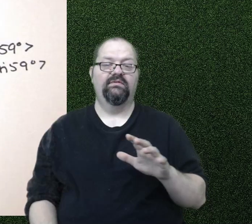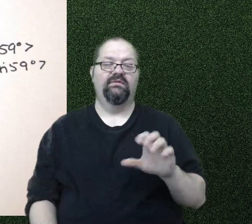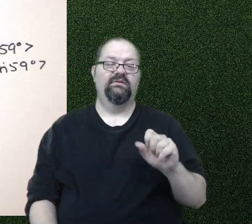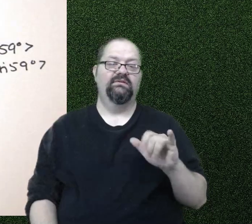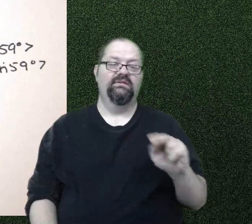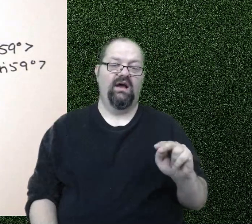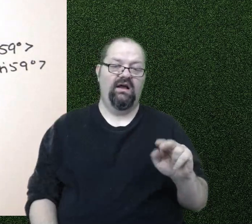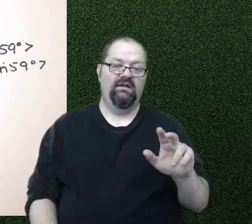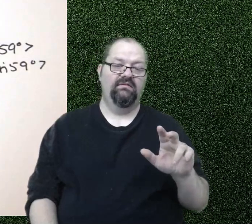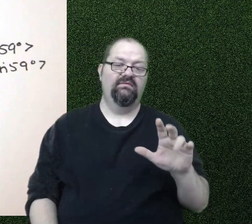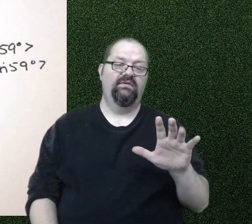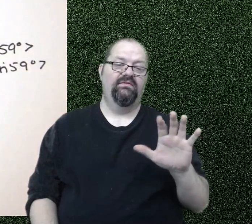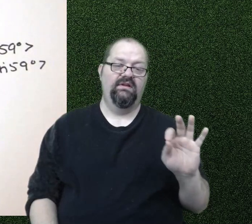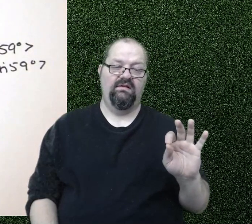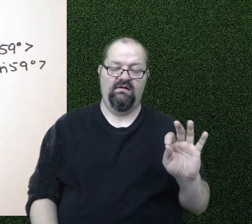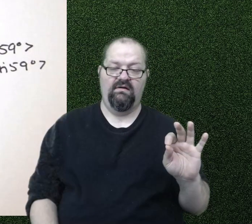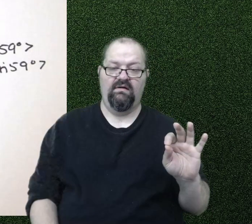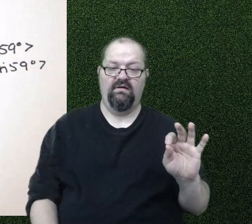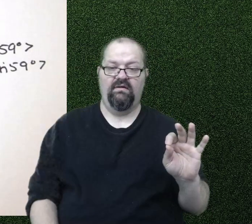59.